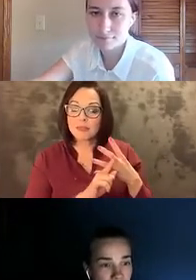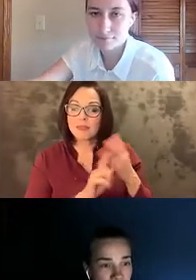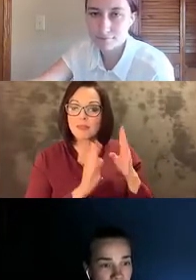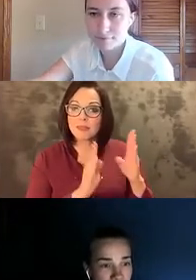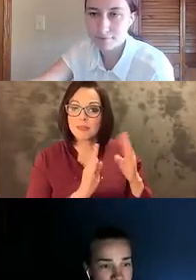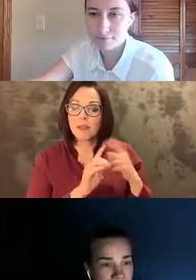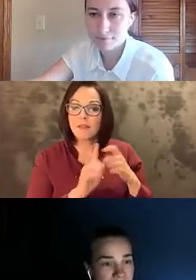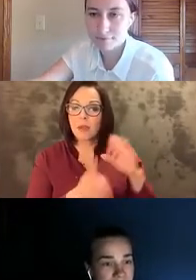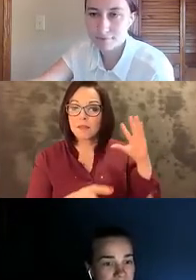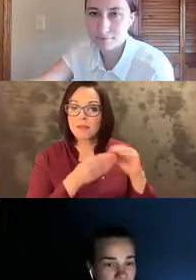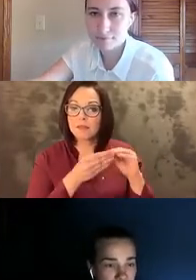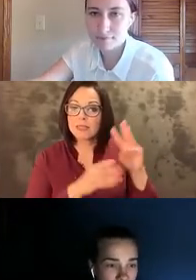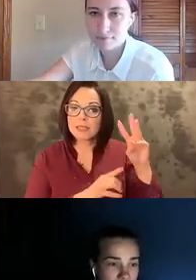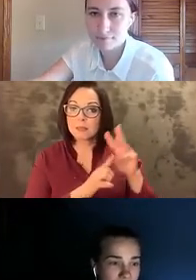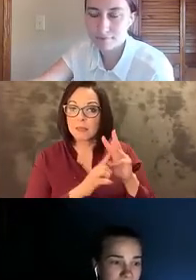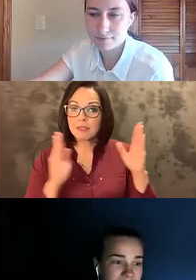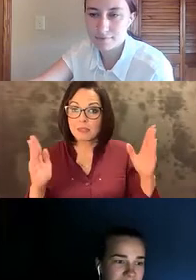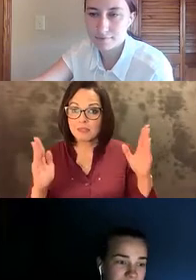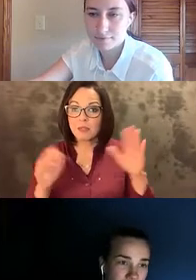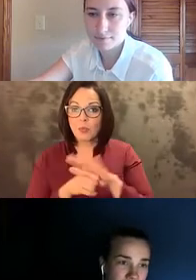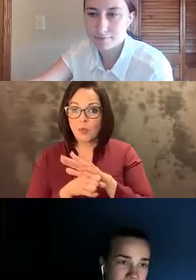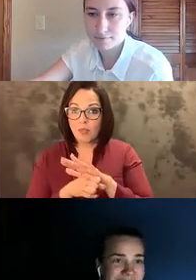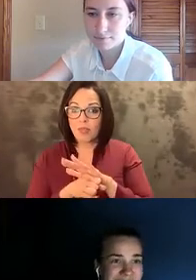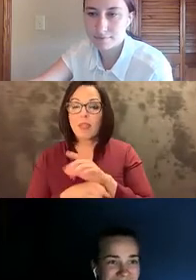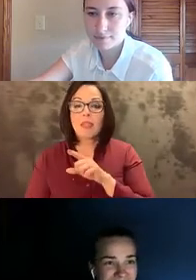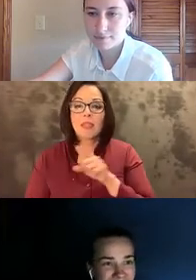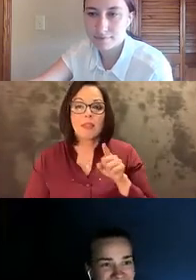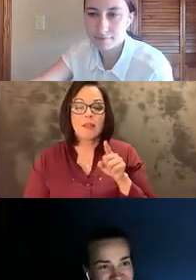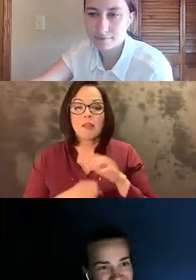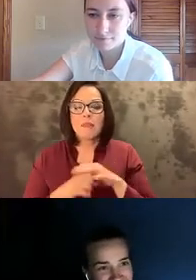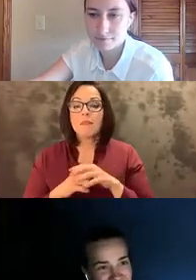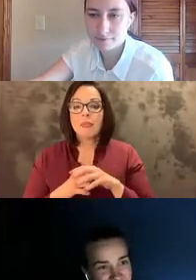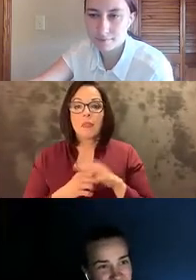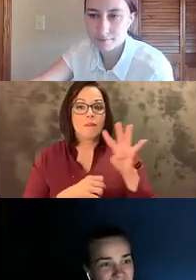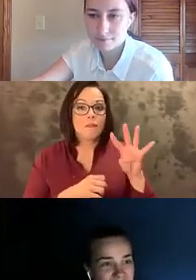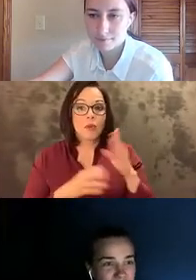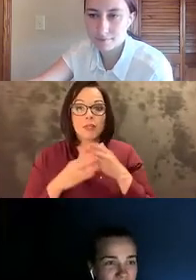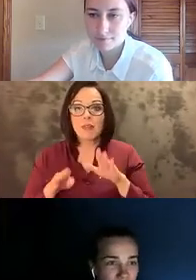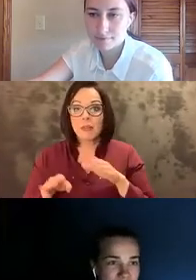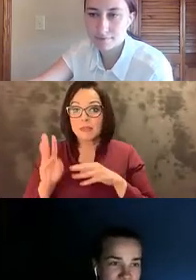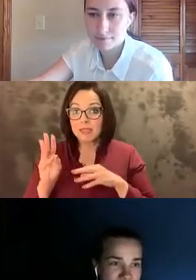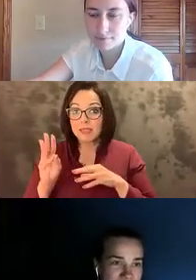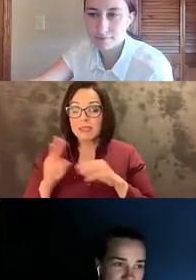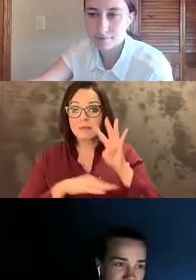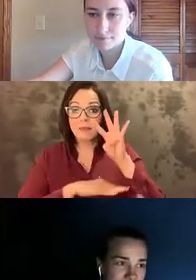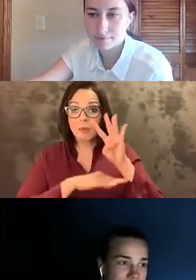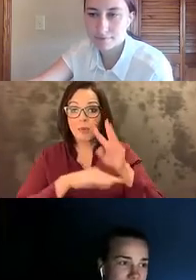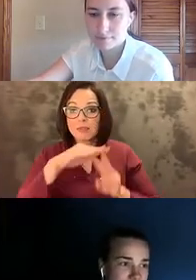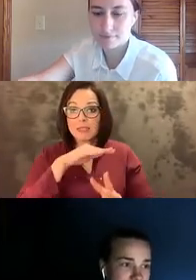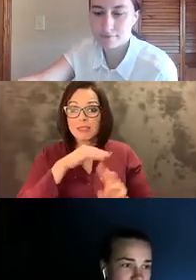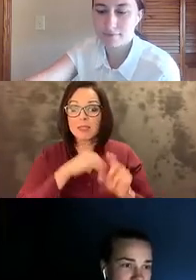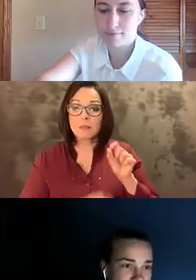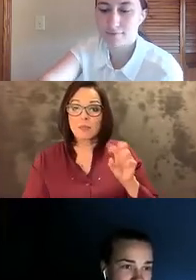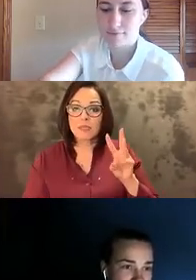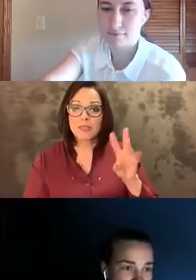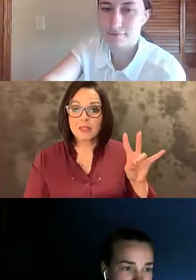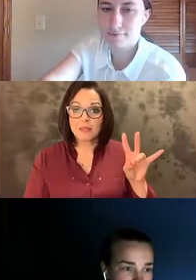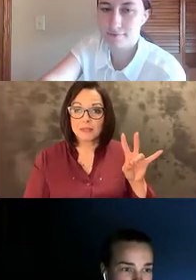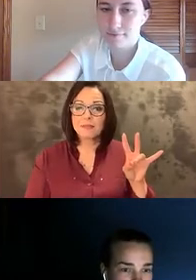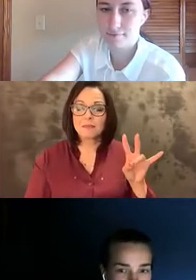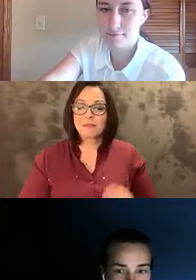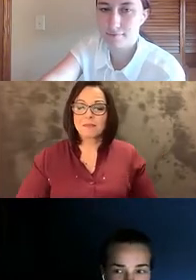6-month reporting period. So 4 divided by 6 gives you 0.67.